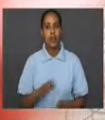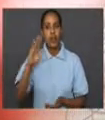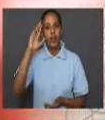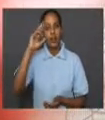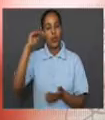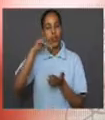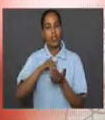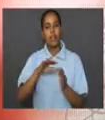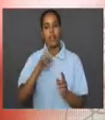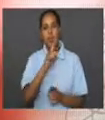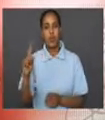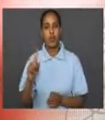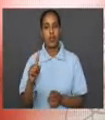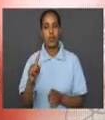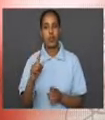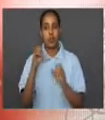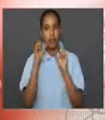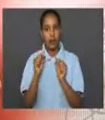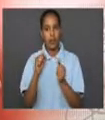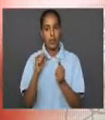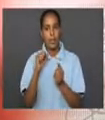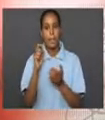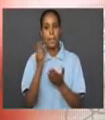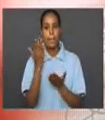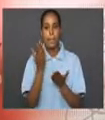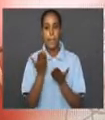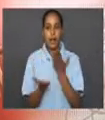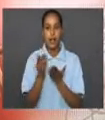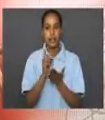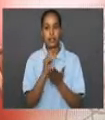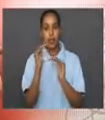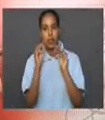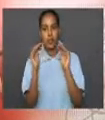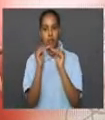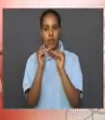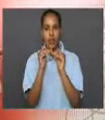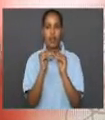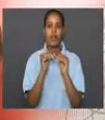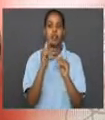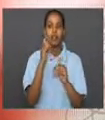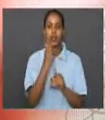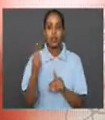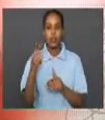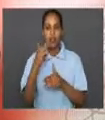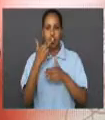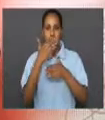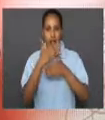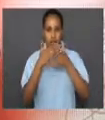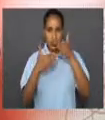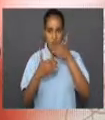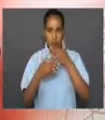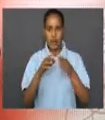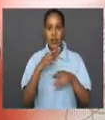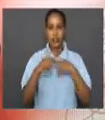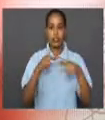Hello again, everyone. Were you able to write balanced chemical equations for each step of the reactions of